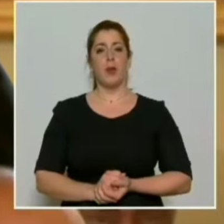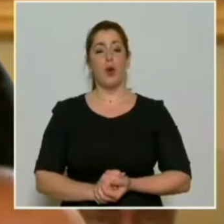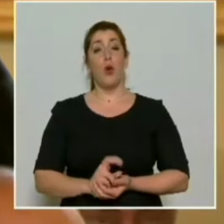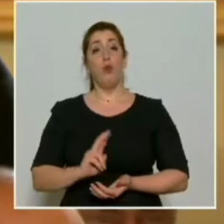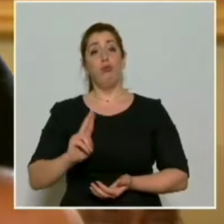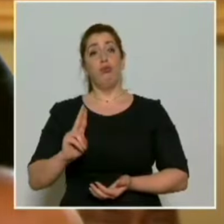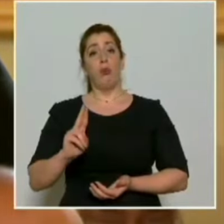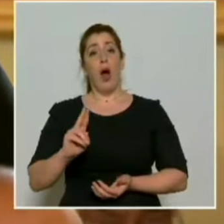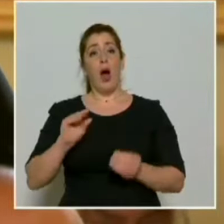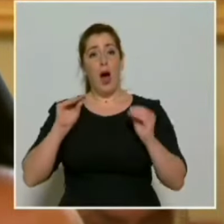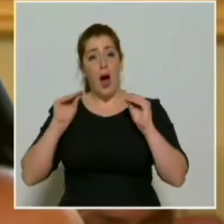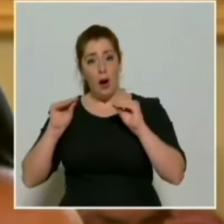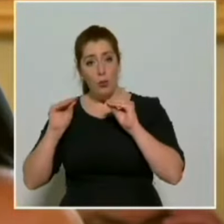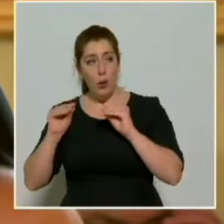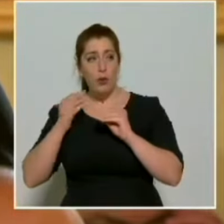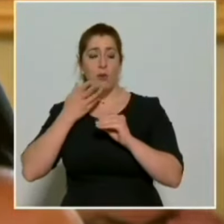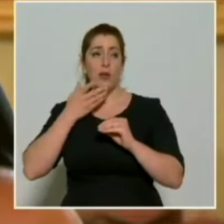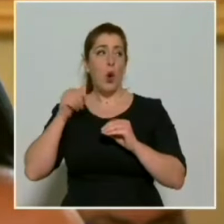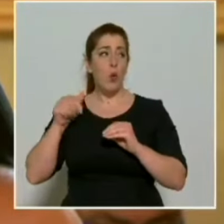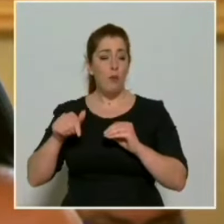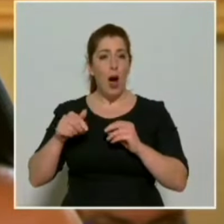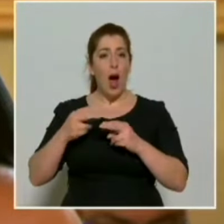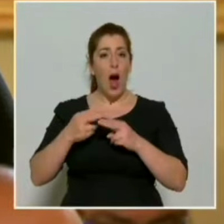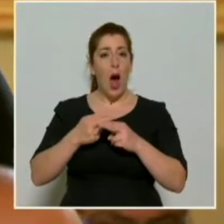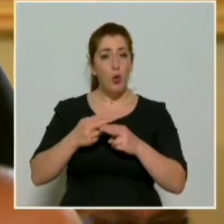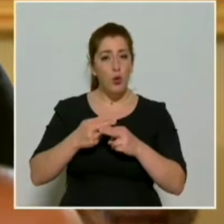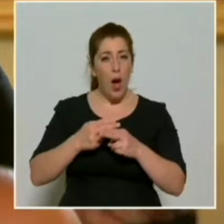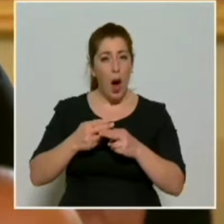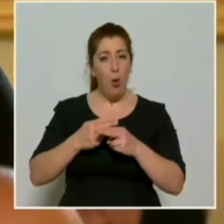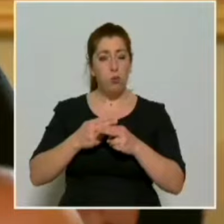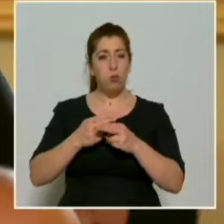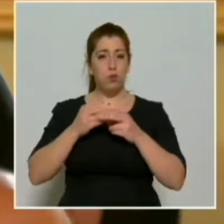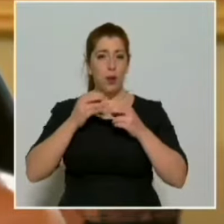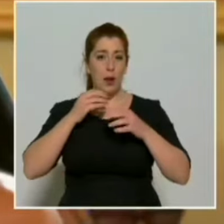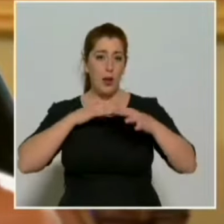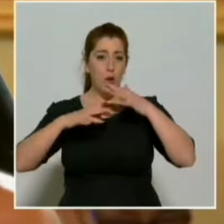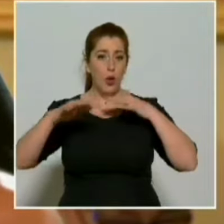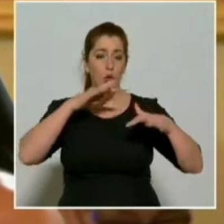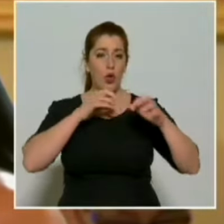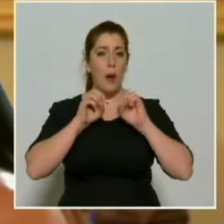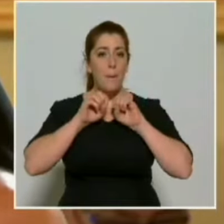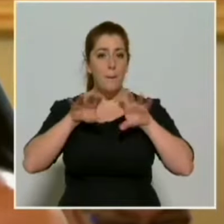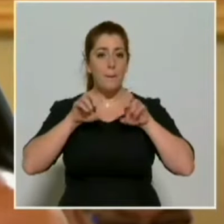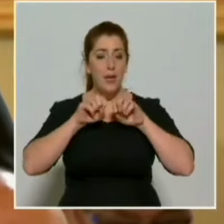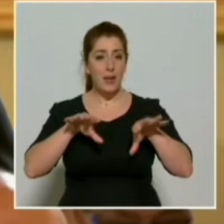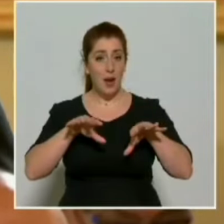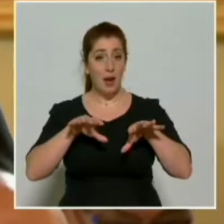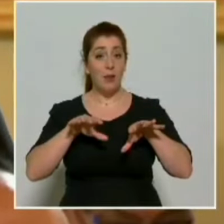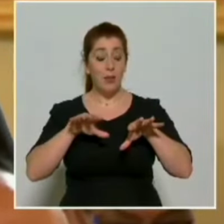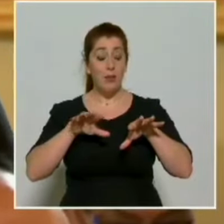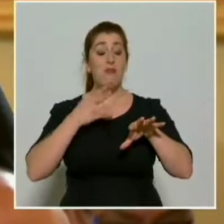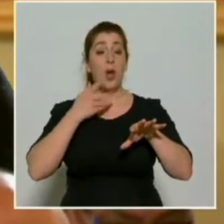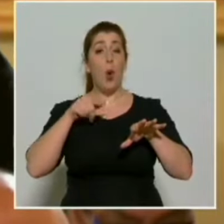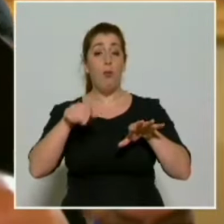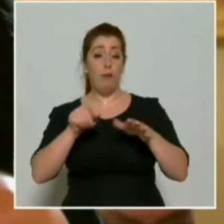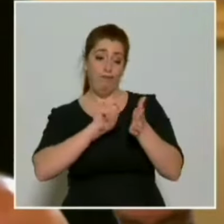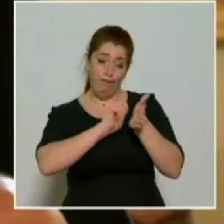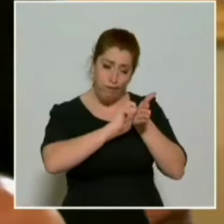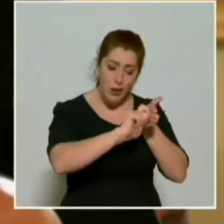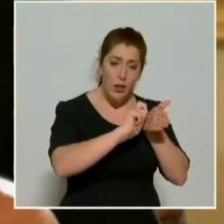jużaw il-medja soċjali jiktbu xi ħaġa jew jgħidu xi ħaġa għandhom biex jifhmu li